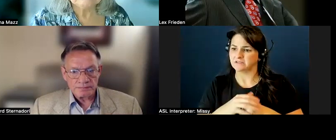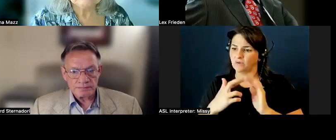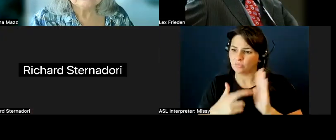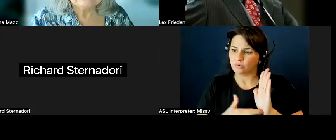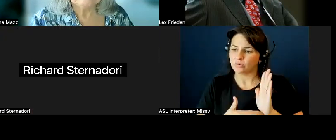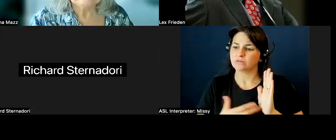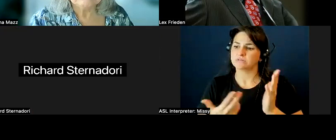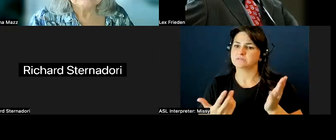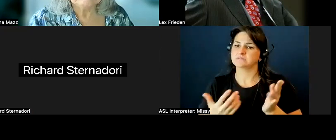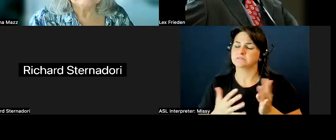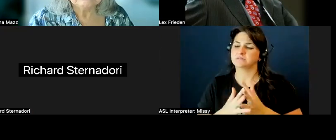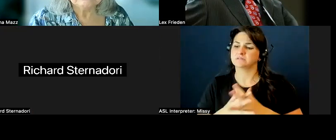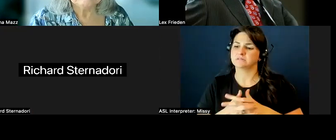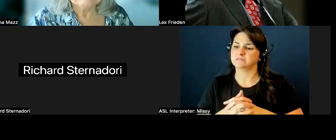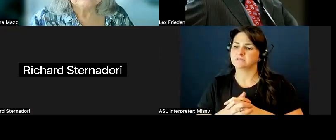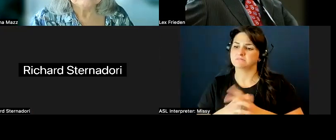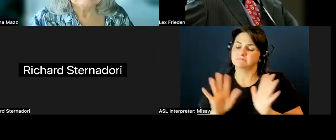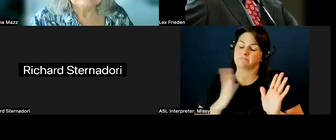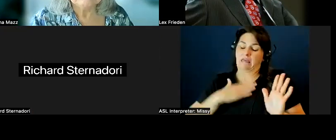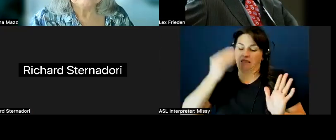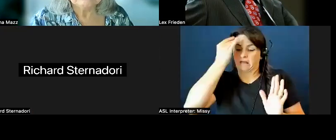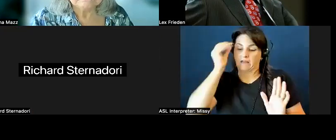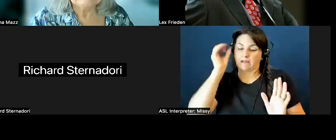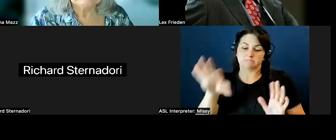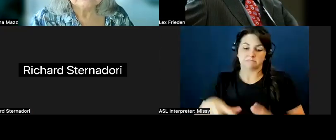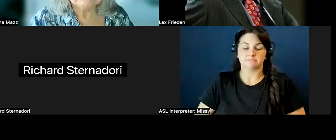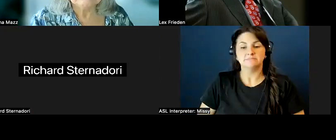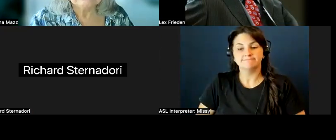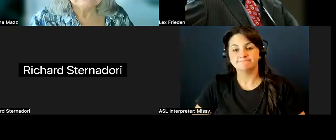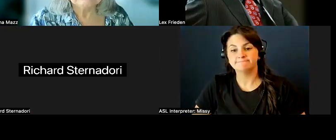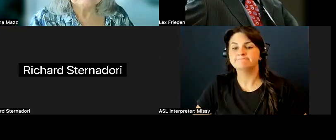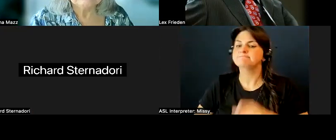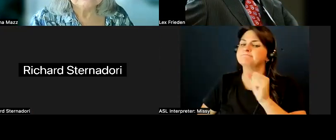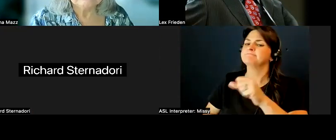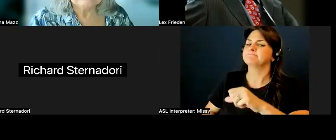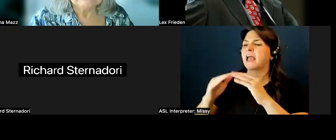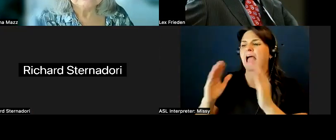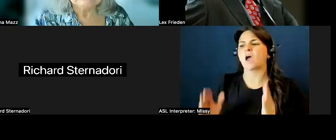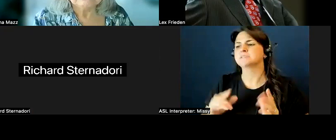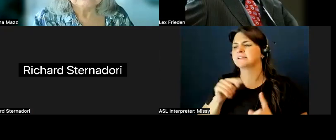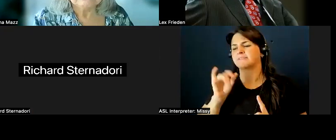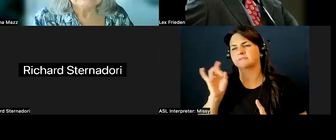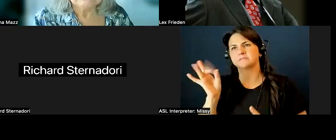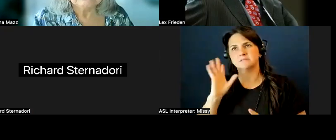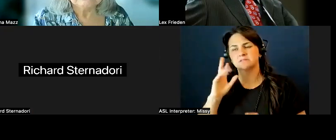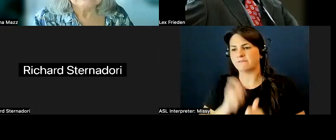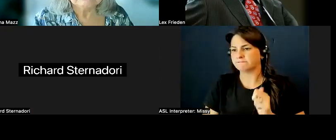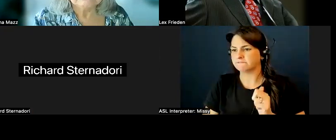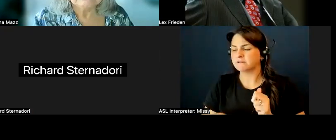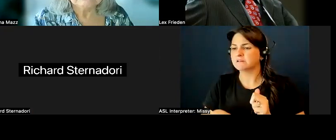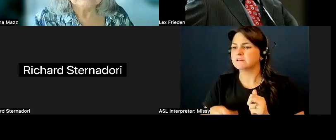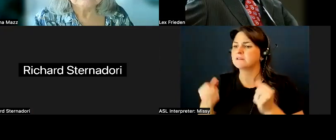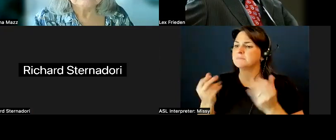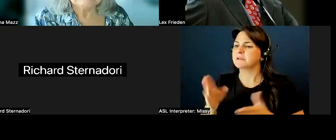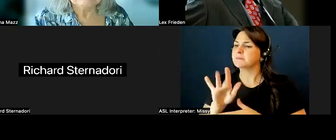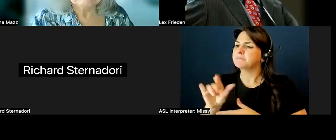And that's just my thought. Yeah, housing's the toughest one because, and as we've seen bills and things of that